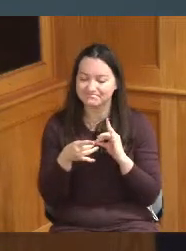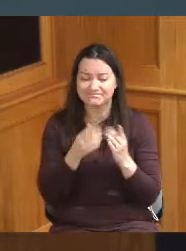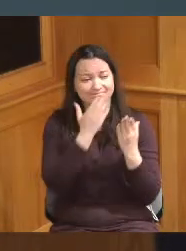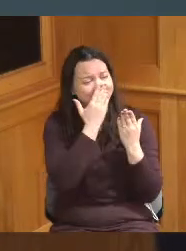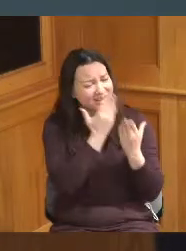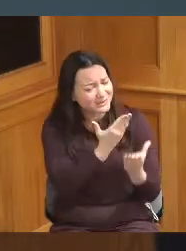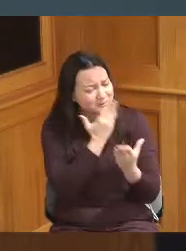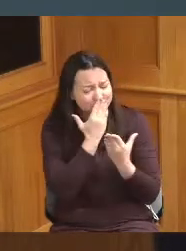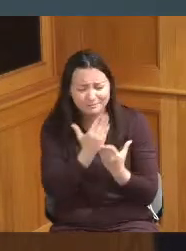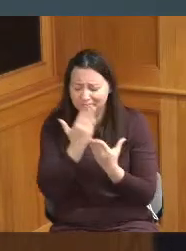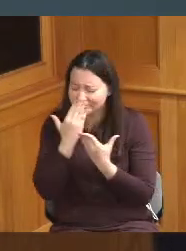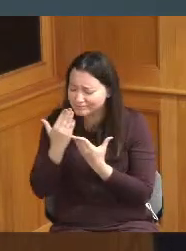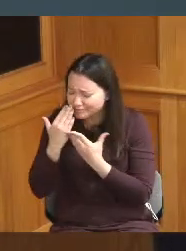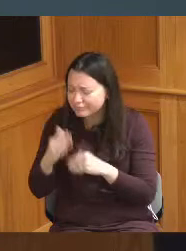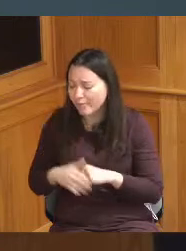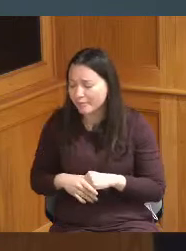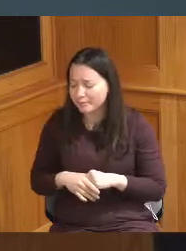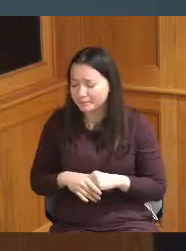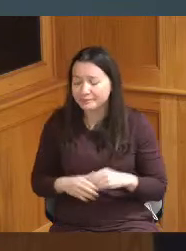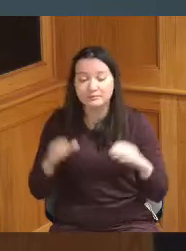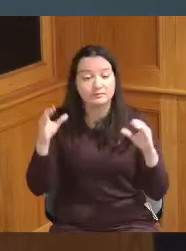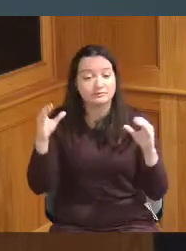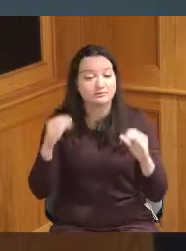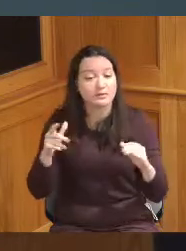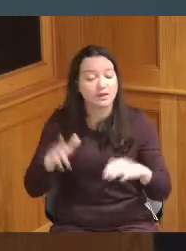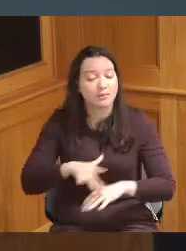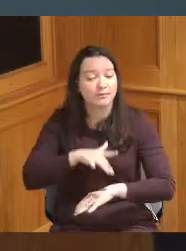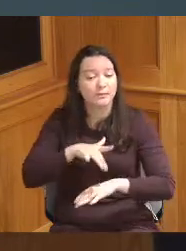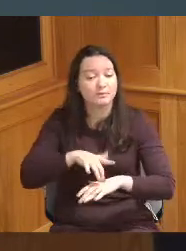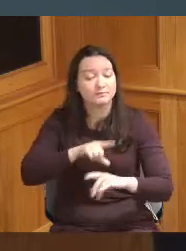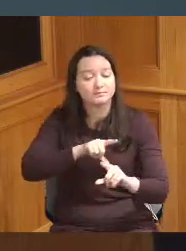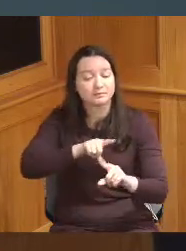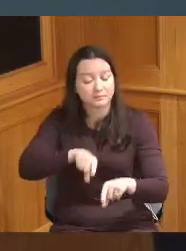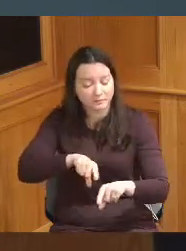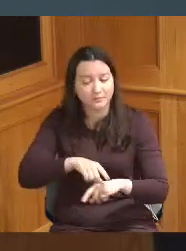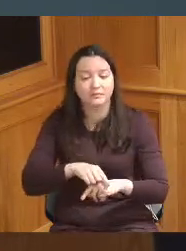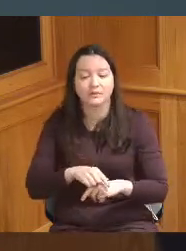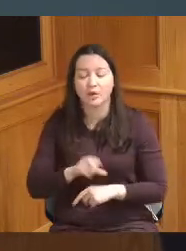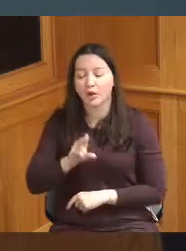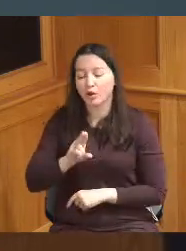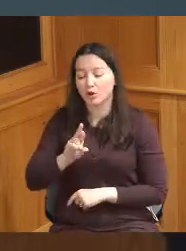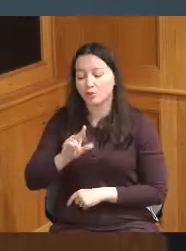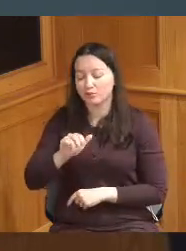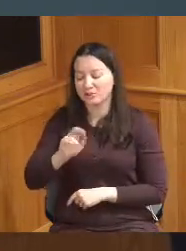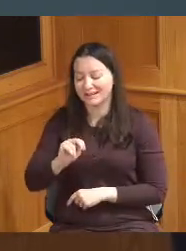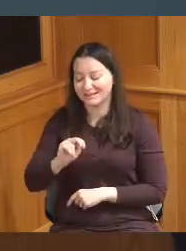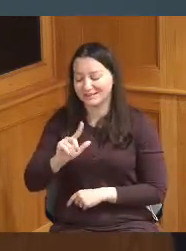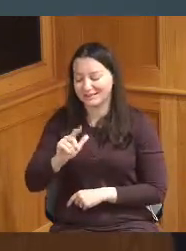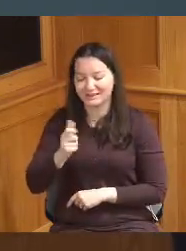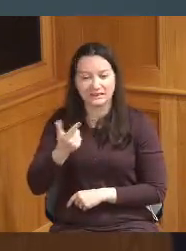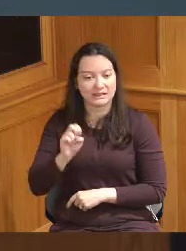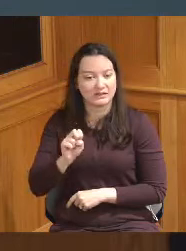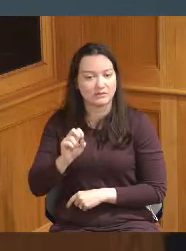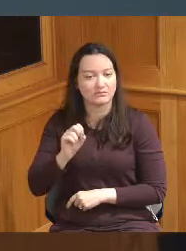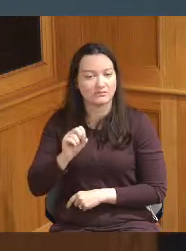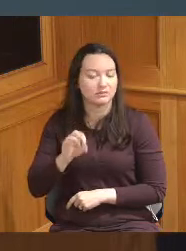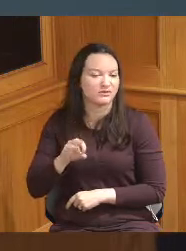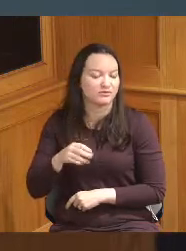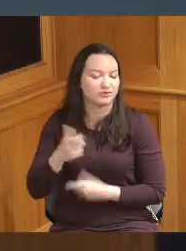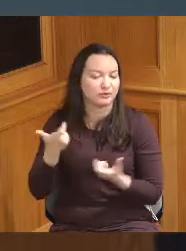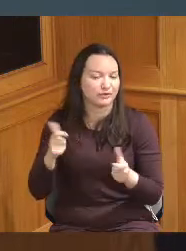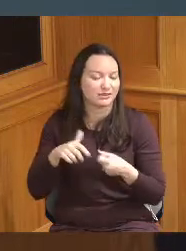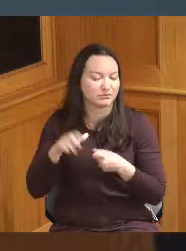all again. In addition, I attended the Urban League of Greater Southwest Ohio,